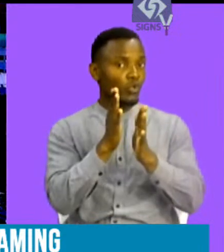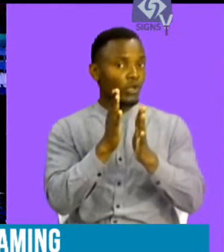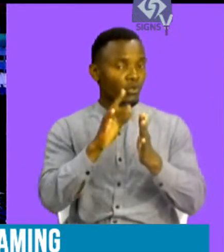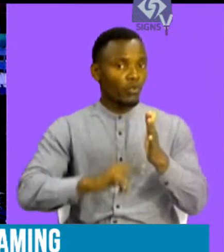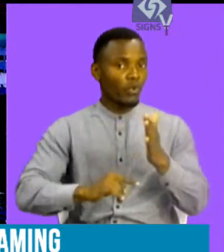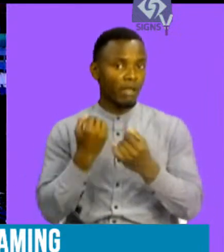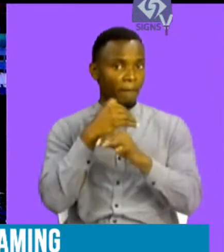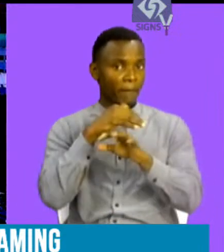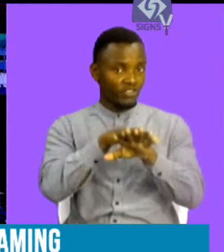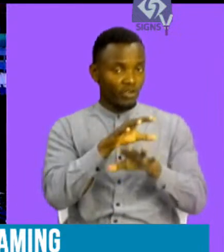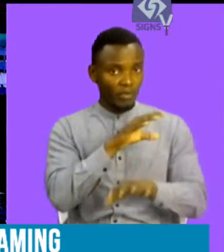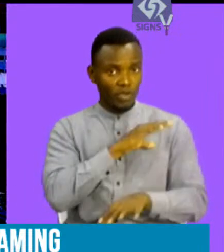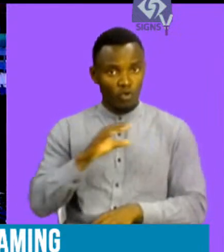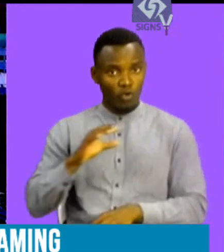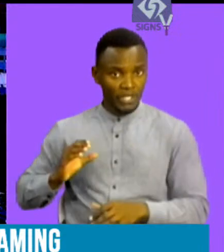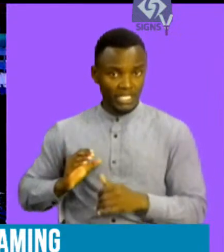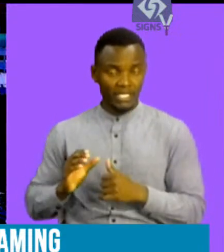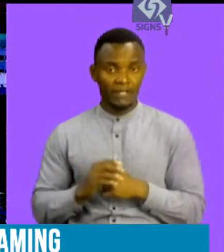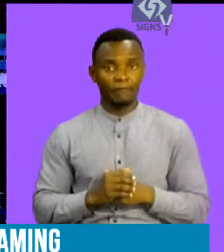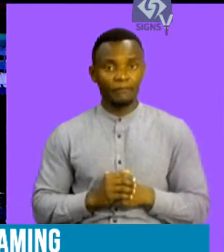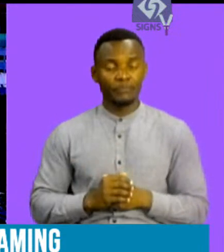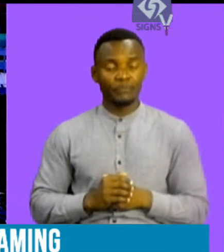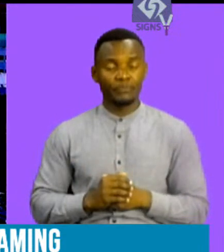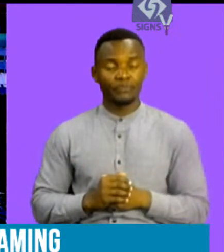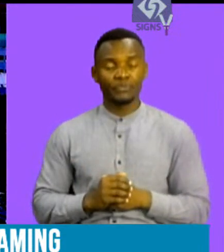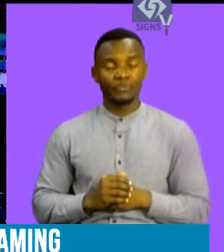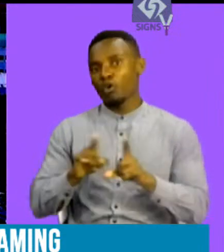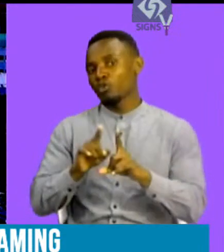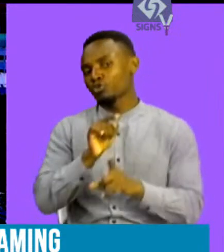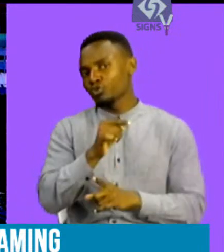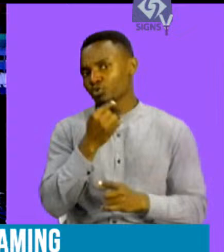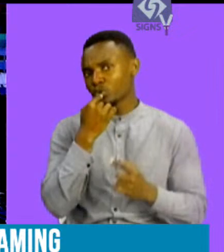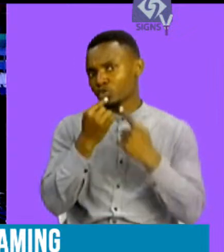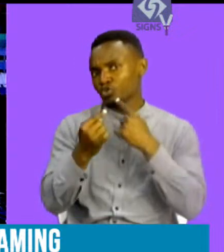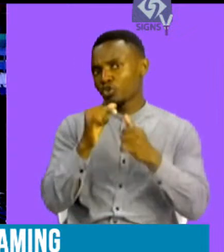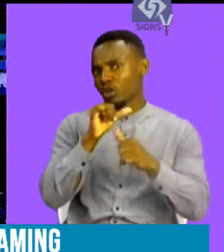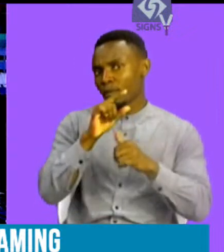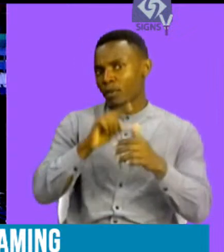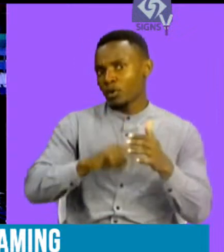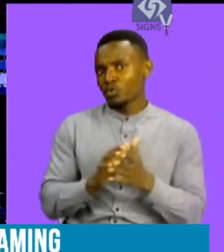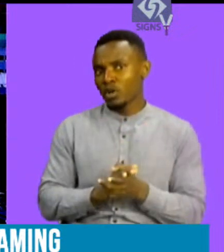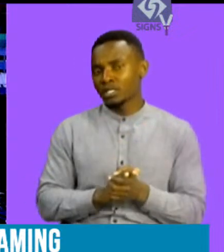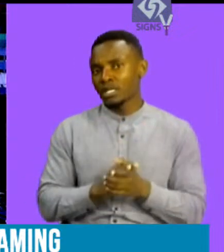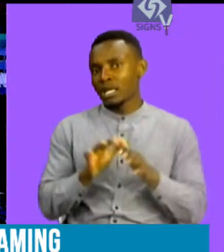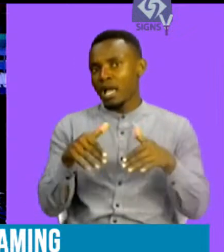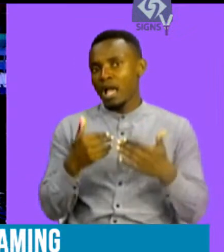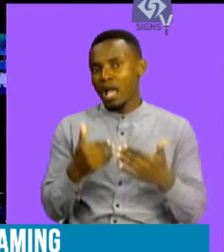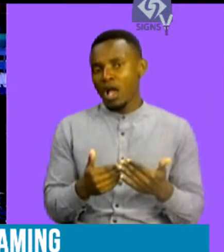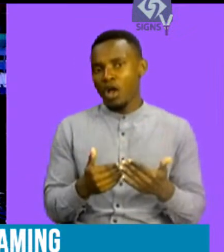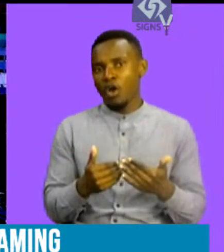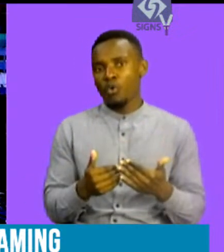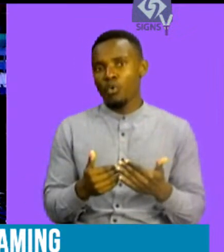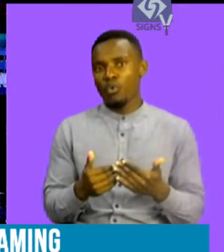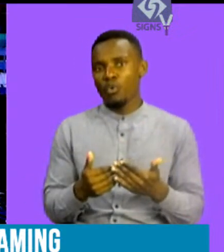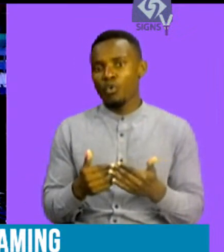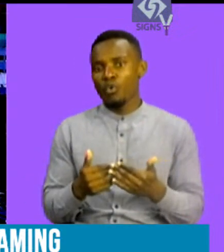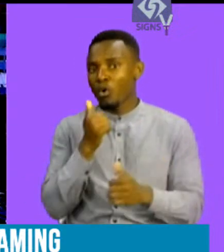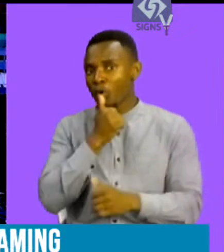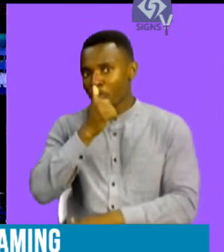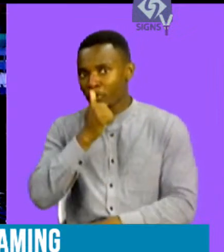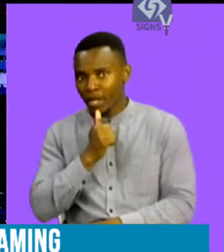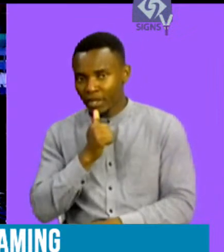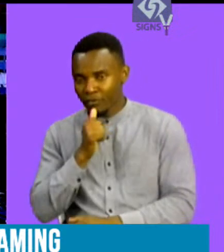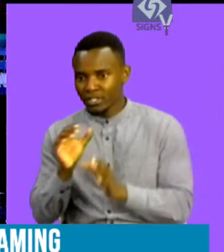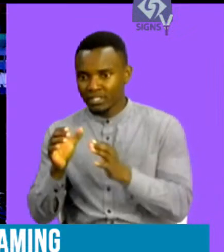also, you roughly touched base on how non-state actors and state actors coming